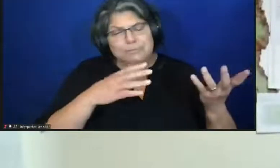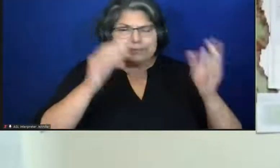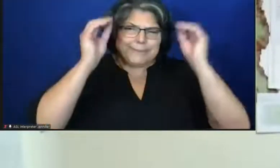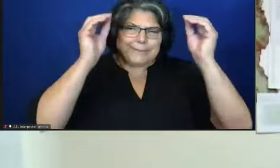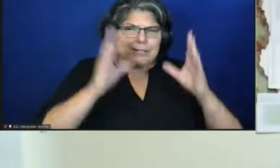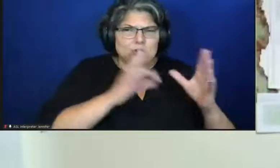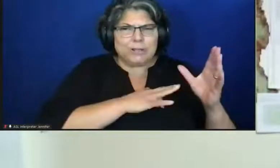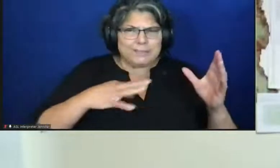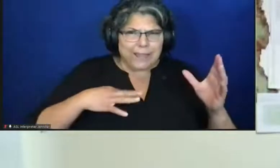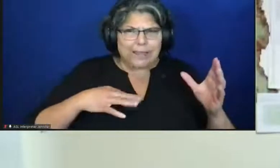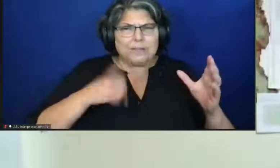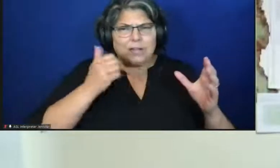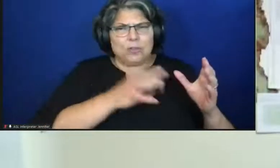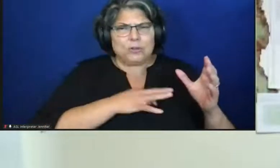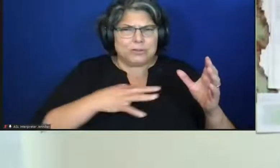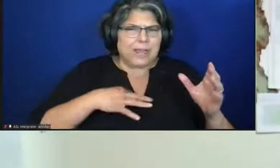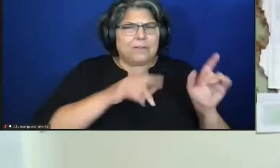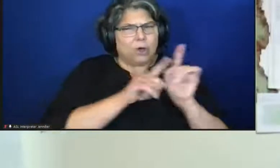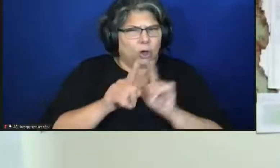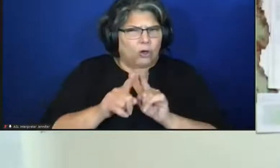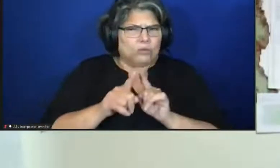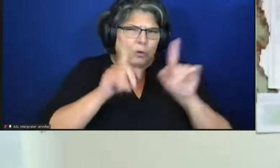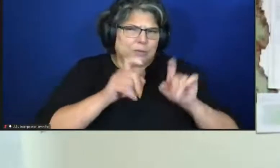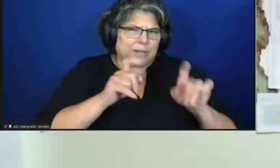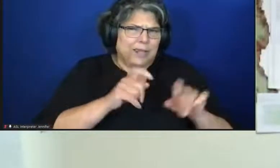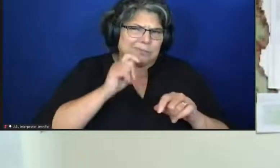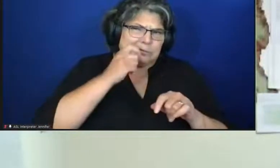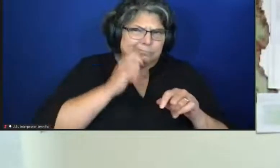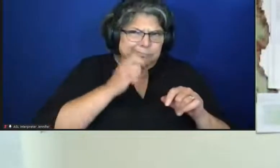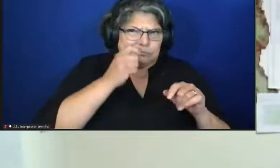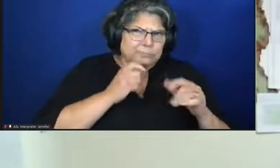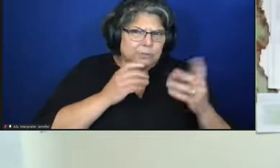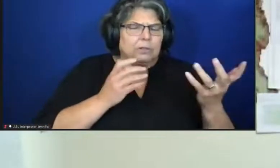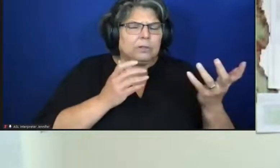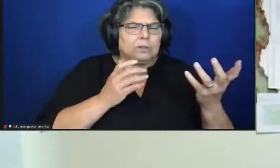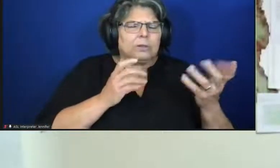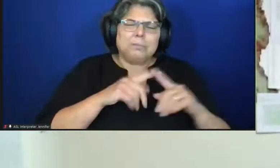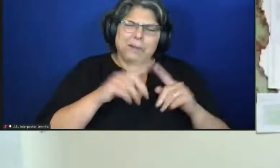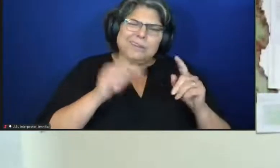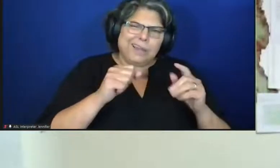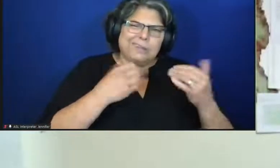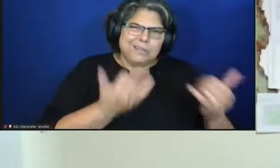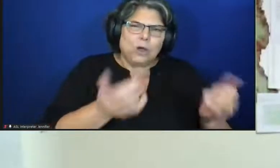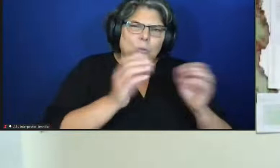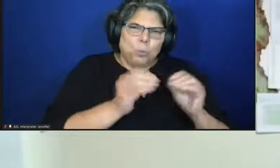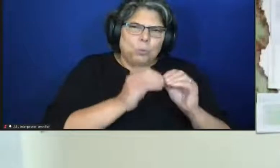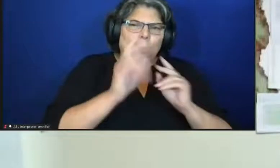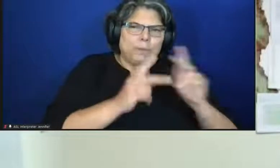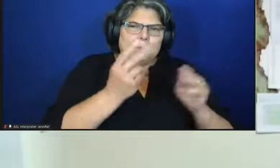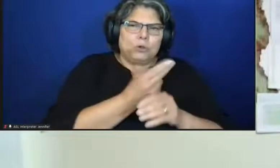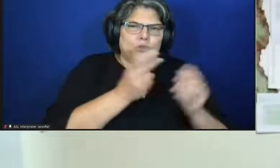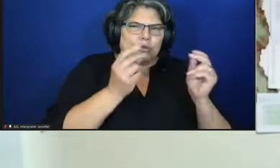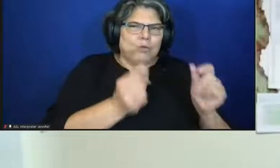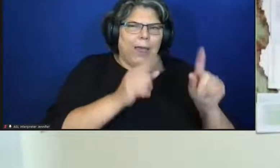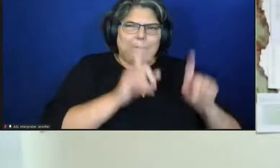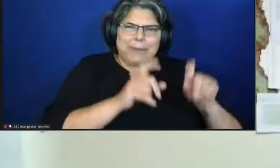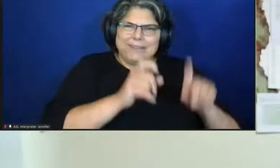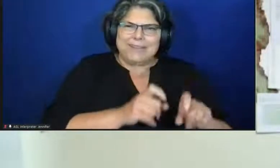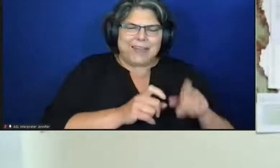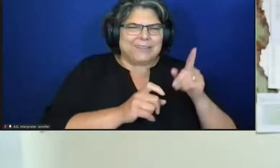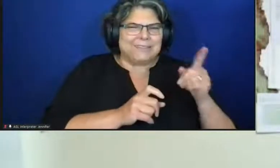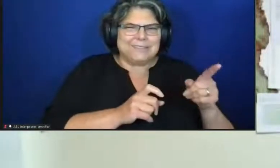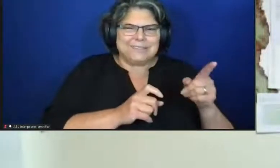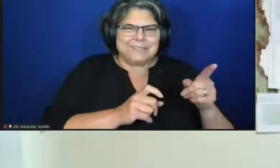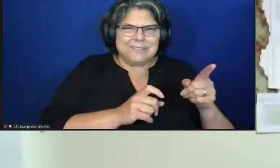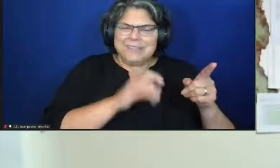other staff are also being tested. But yes, we are using a lot more rapid tests, and those don't come out on the data that